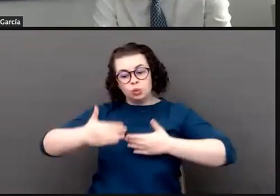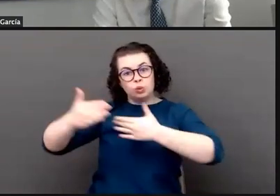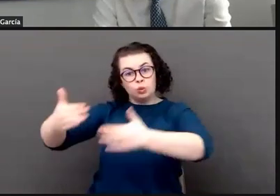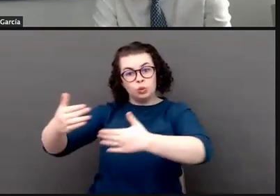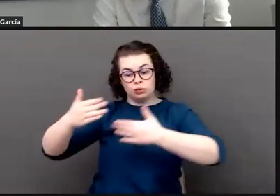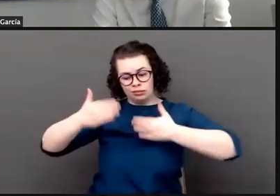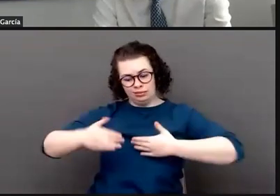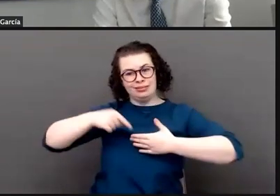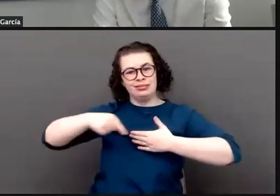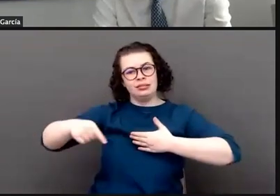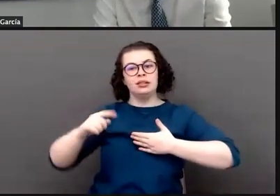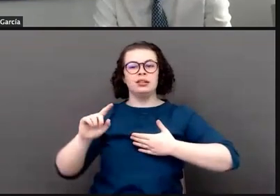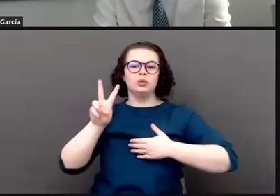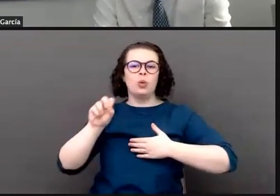that,